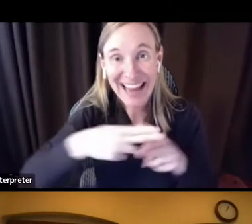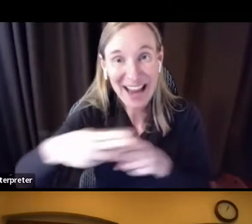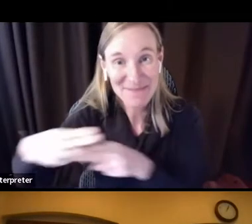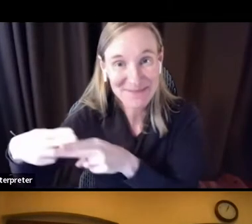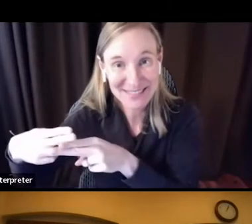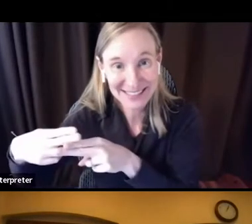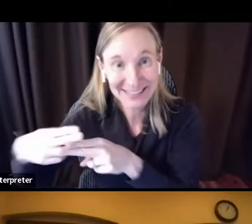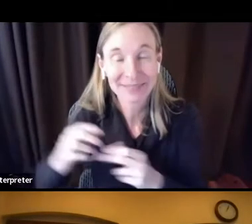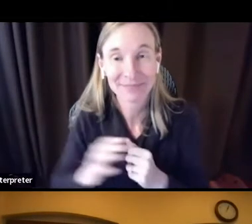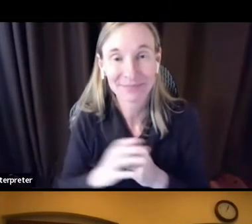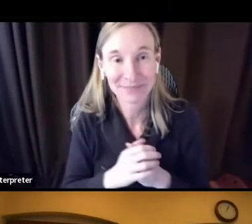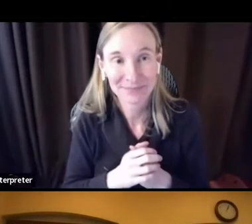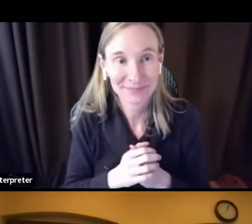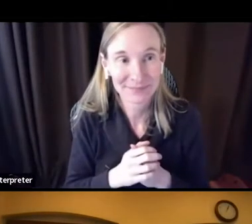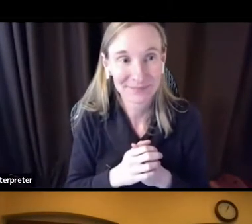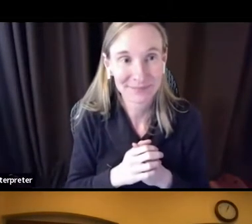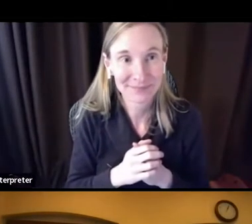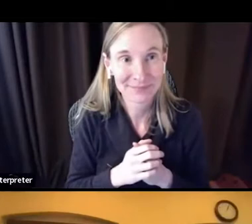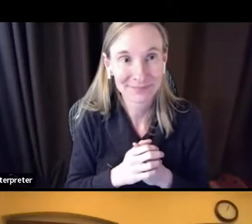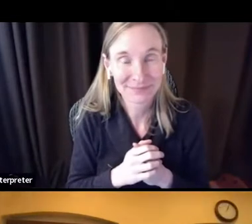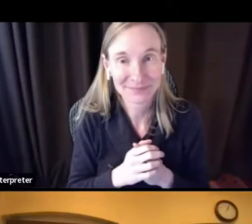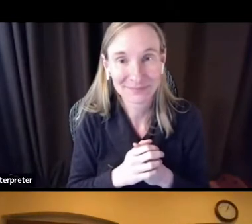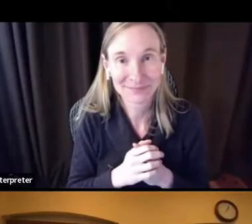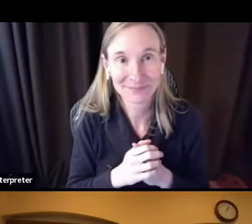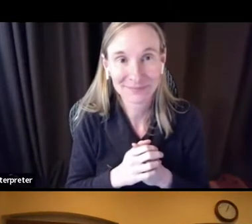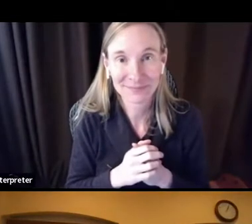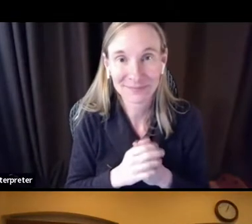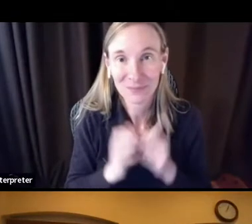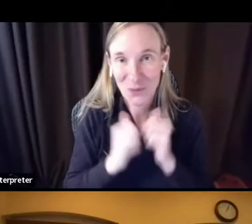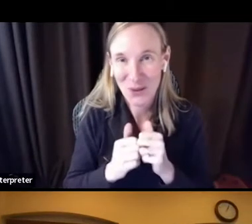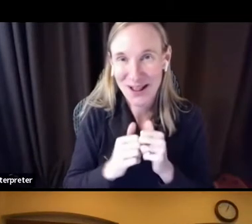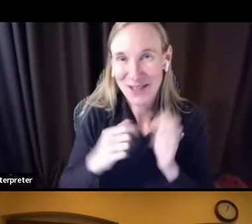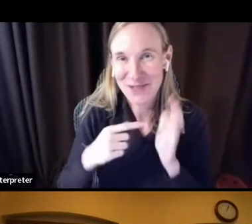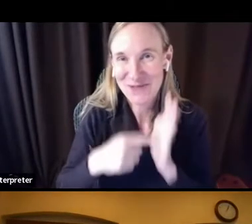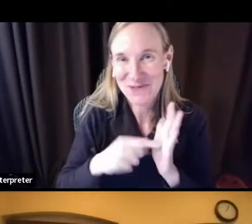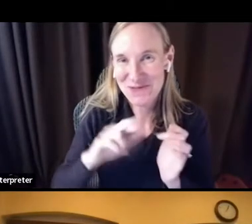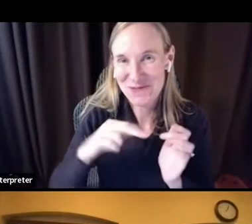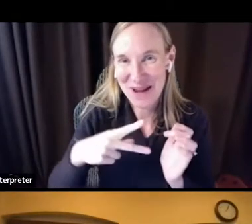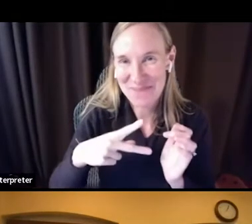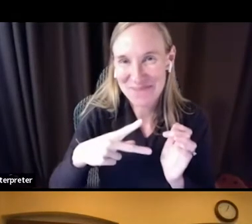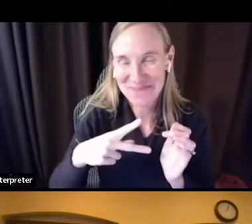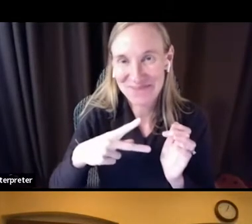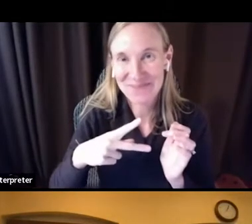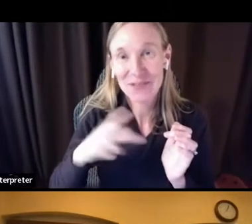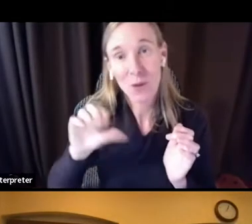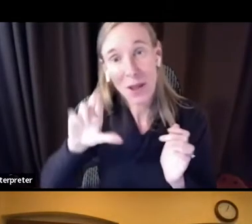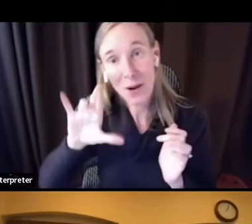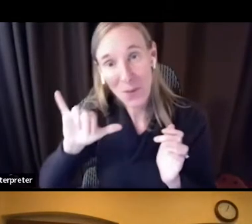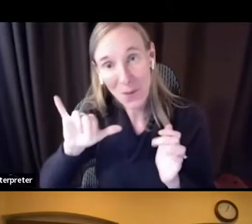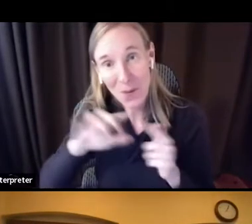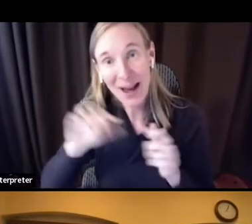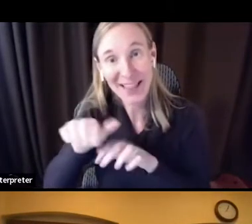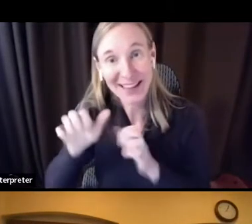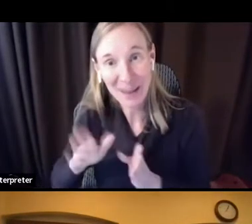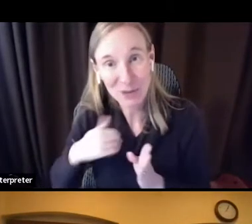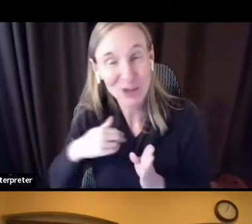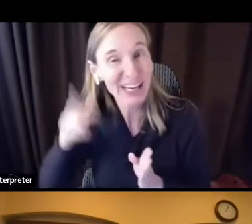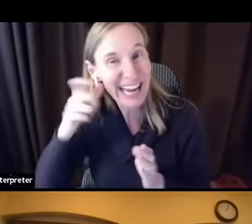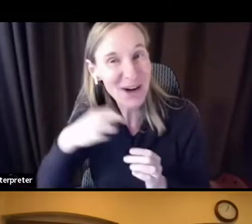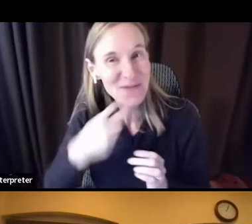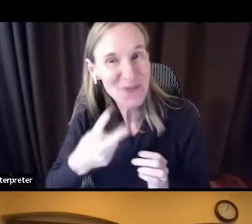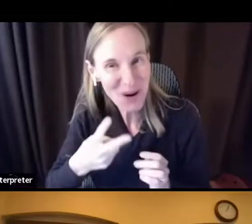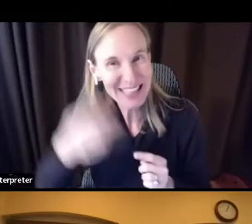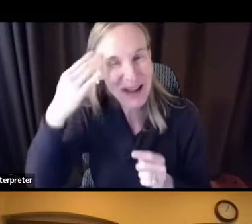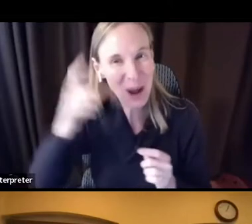name with representative in front of it as we go around the table so that Corey can hear our voices and hear